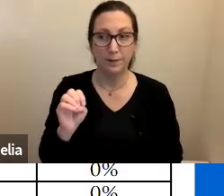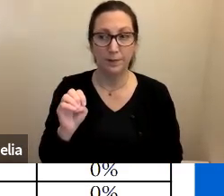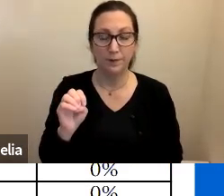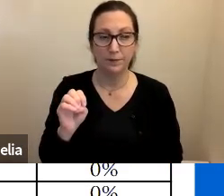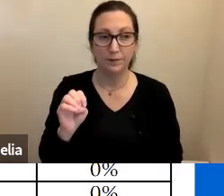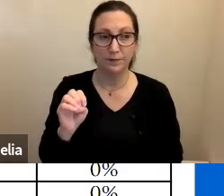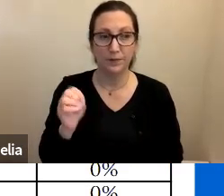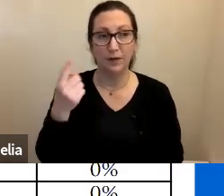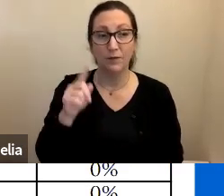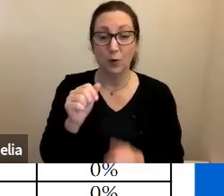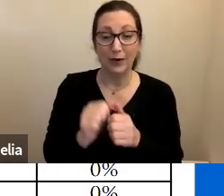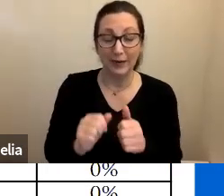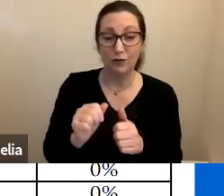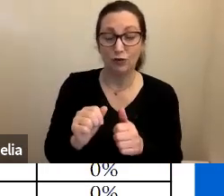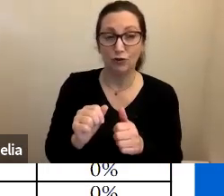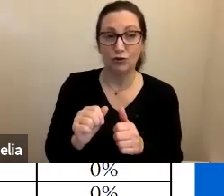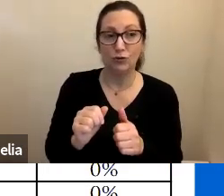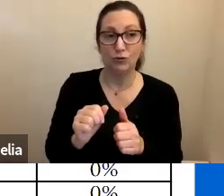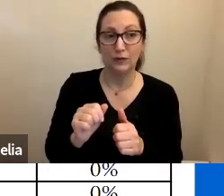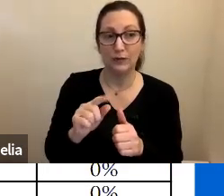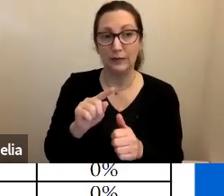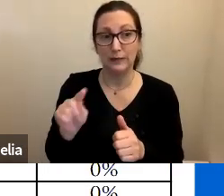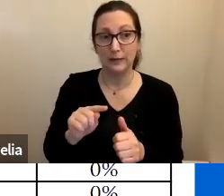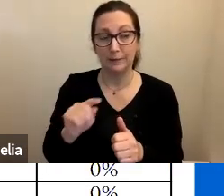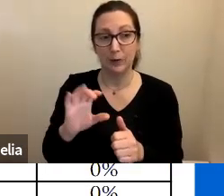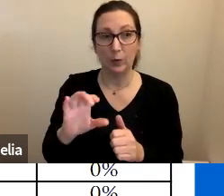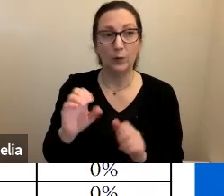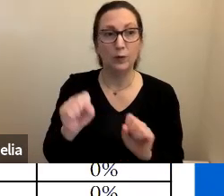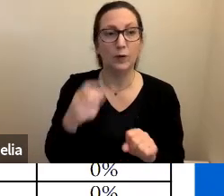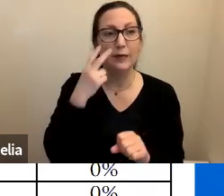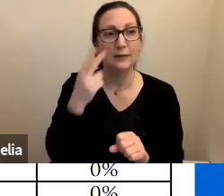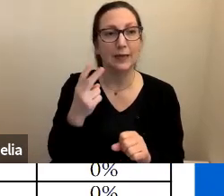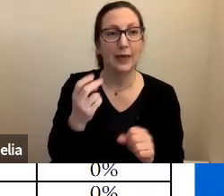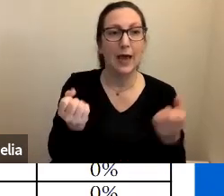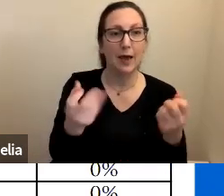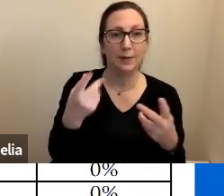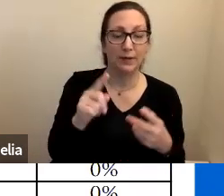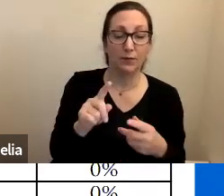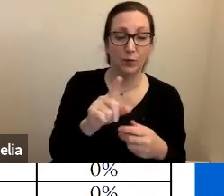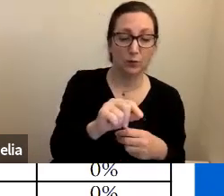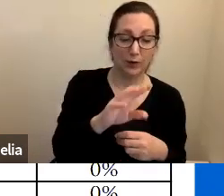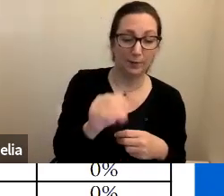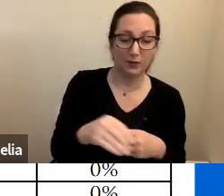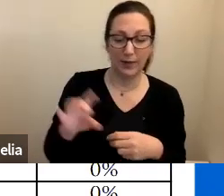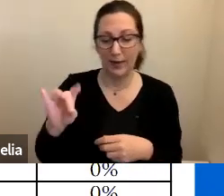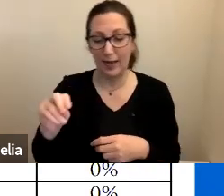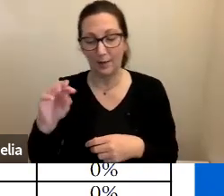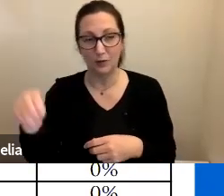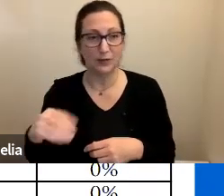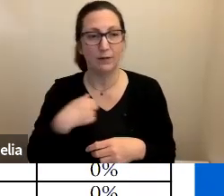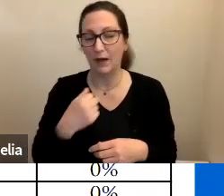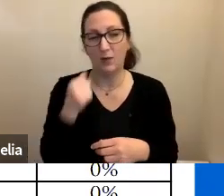For each zip code, you can see how many invites were a part of the 20% versus the 80%. I'm not going to try to read